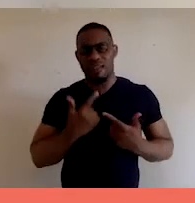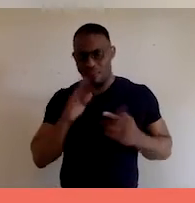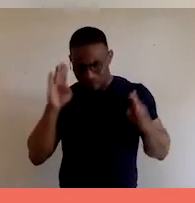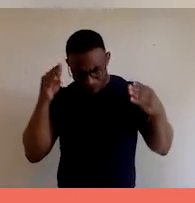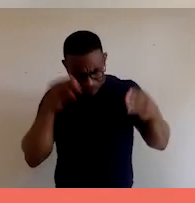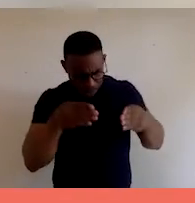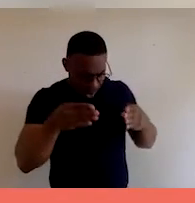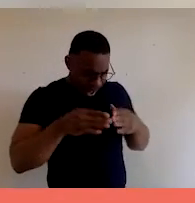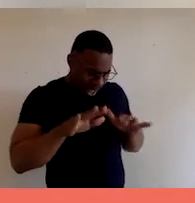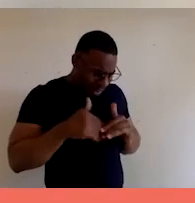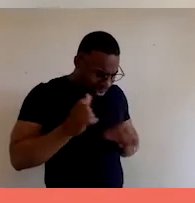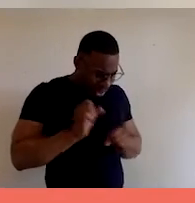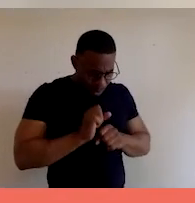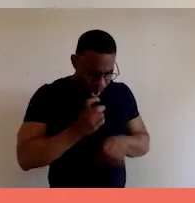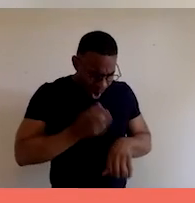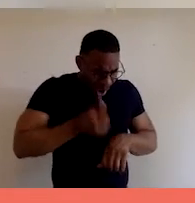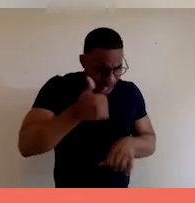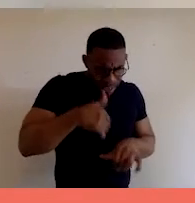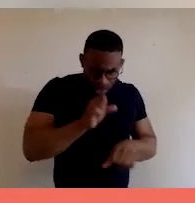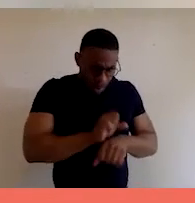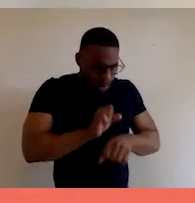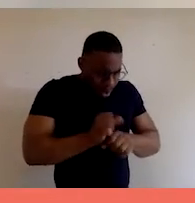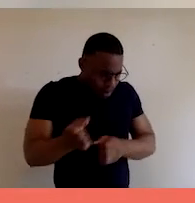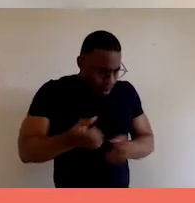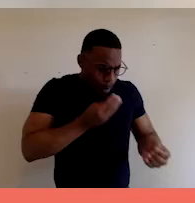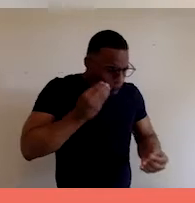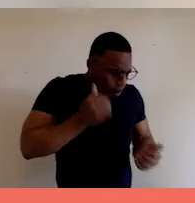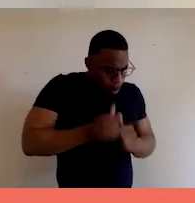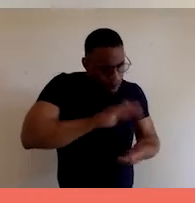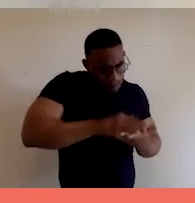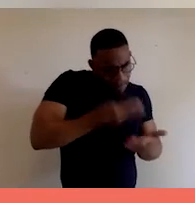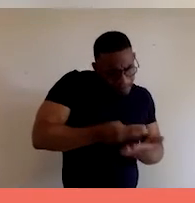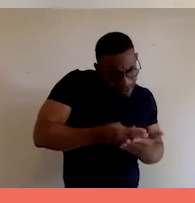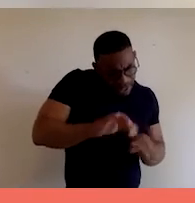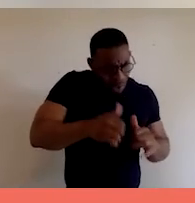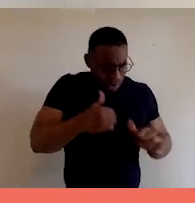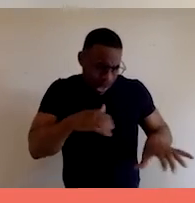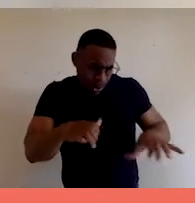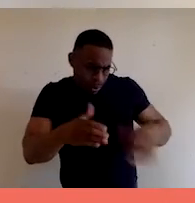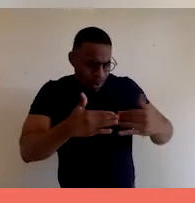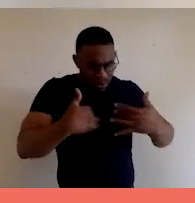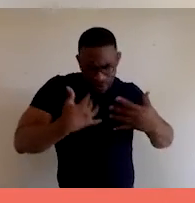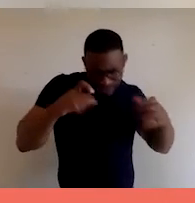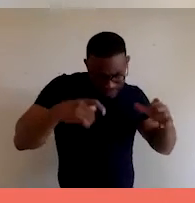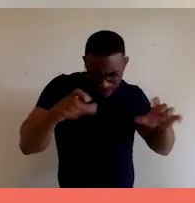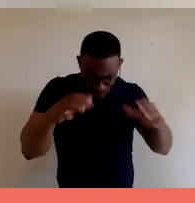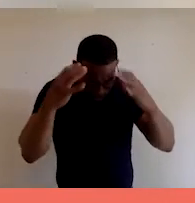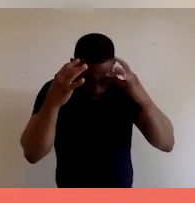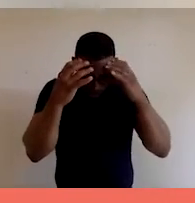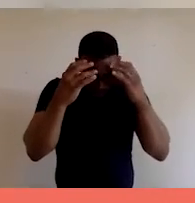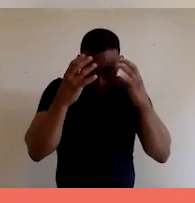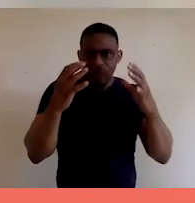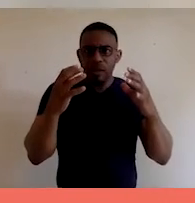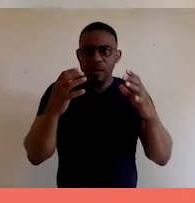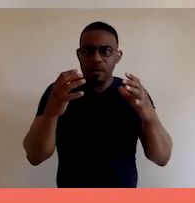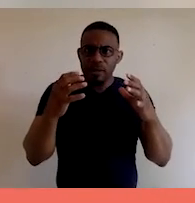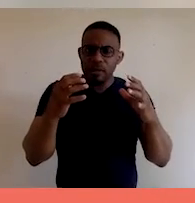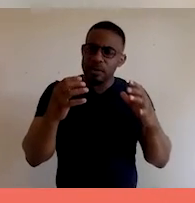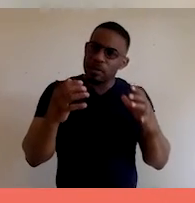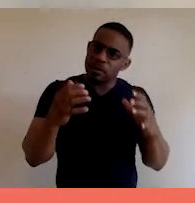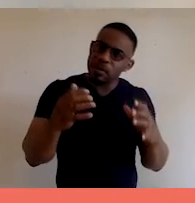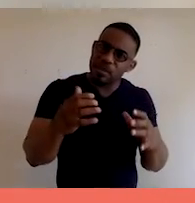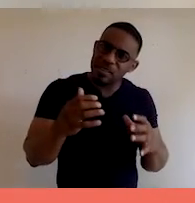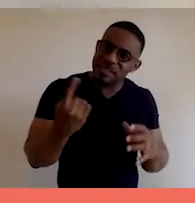focused on how can I work the hardest? How can I bring home the most amount of money? How can I do whatever I need to do?